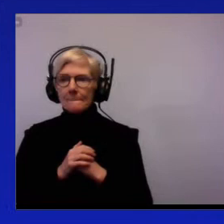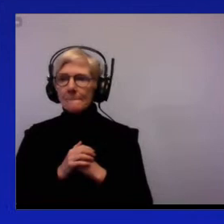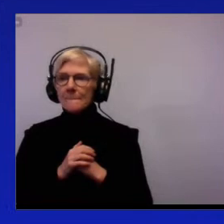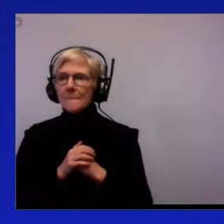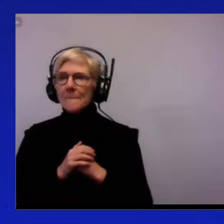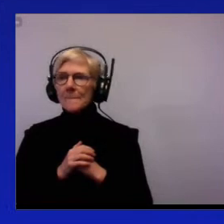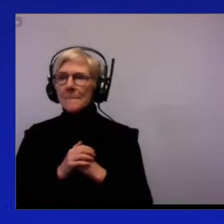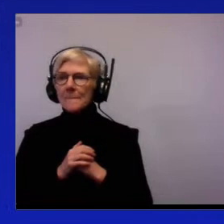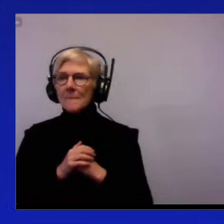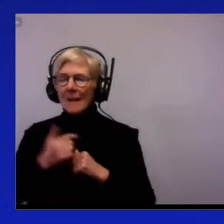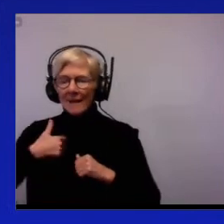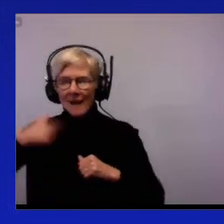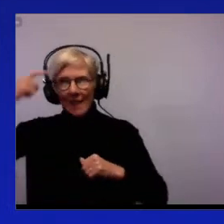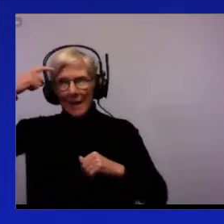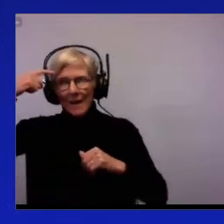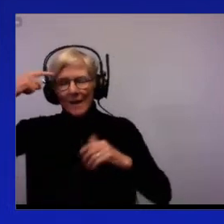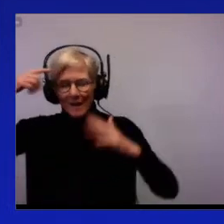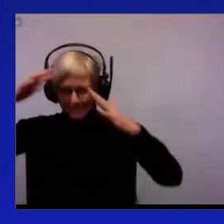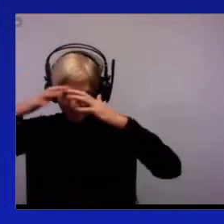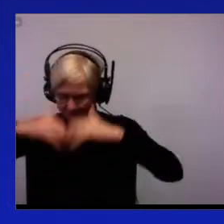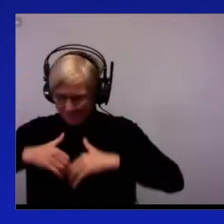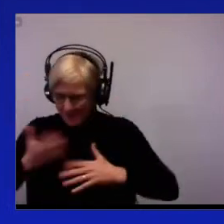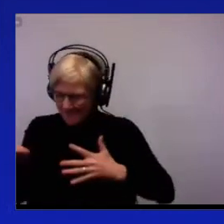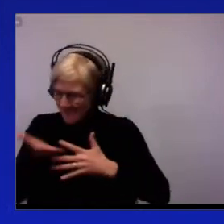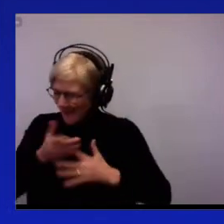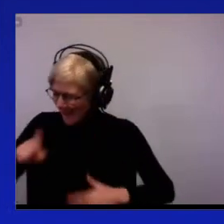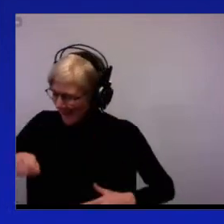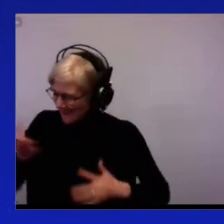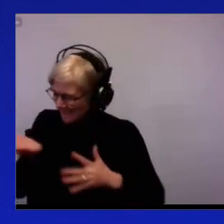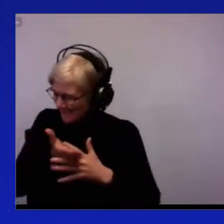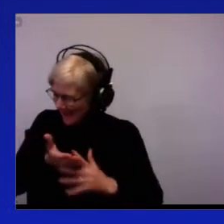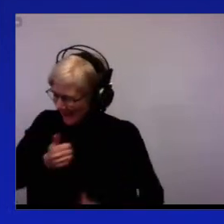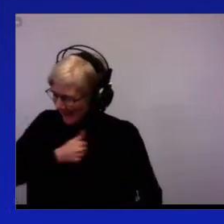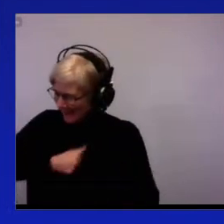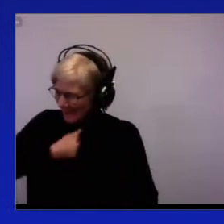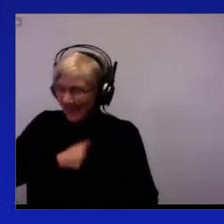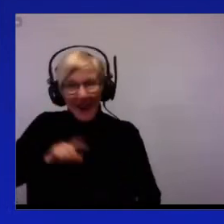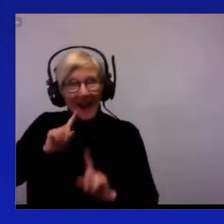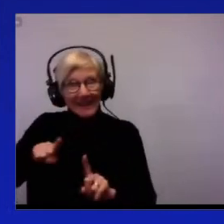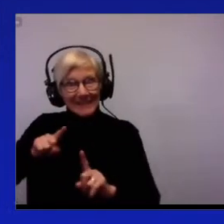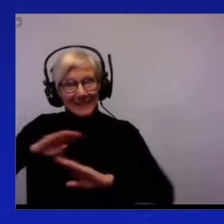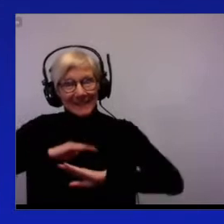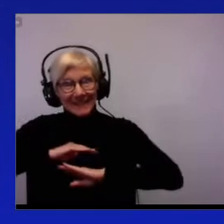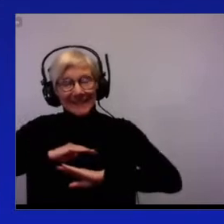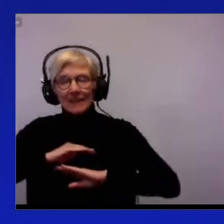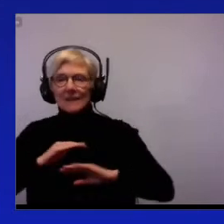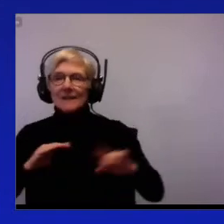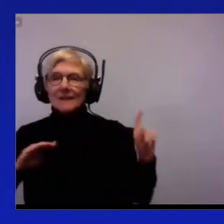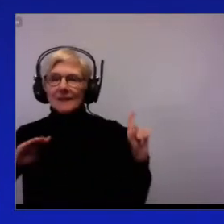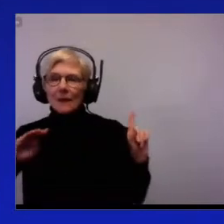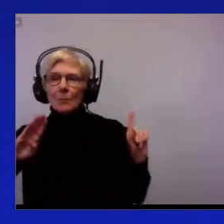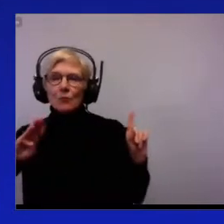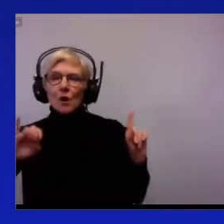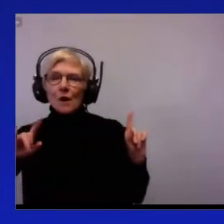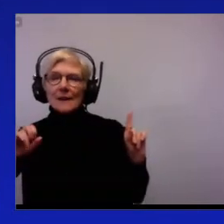sorry, I think I need a break in terms of, did that fully answer your question, Councillor Brockington? Yeah, I just want to, again, just to finish,